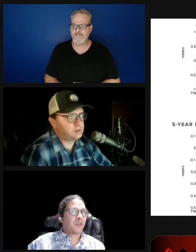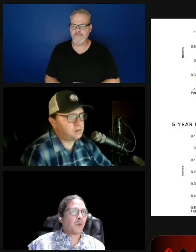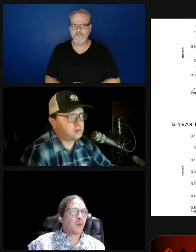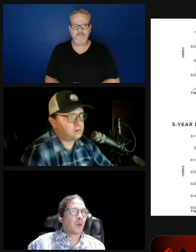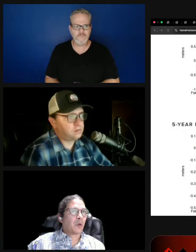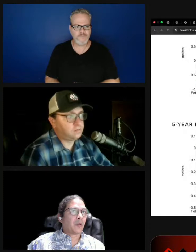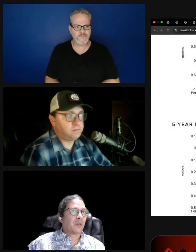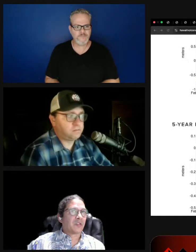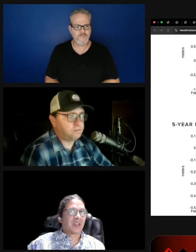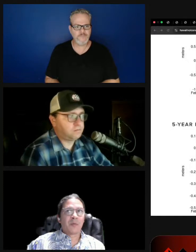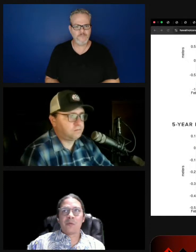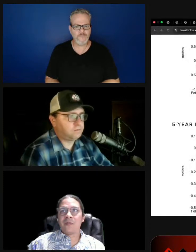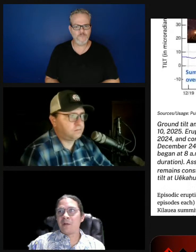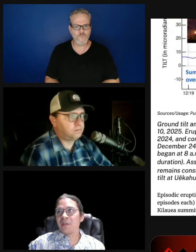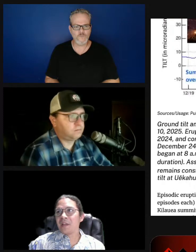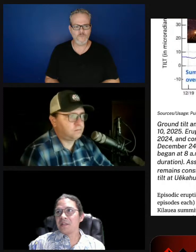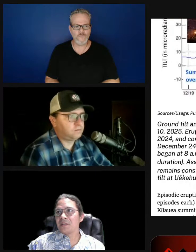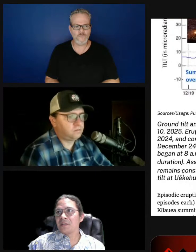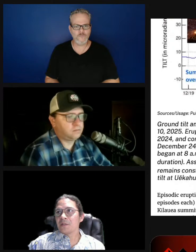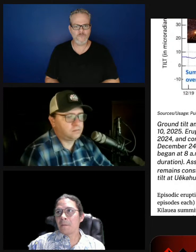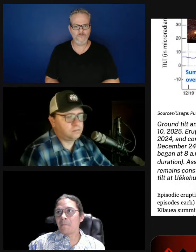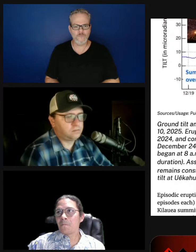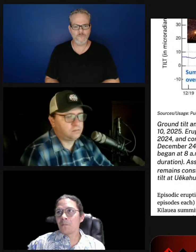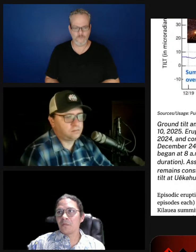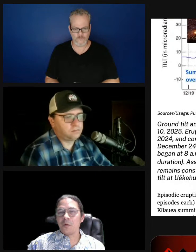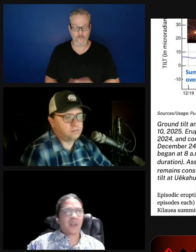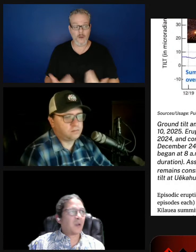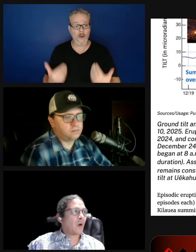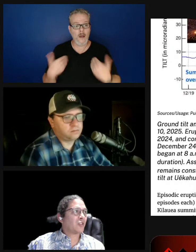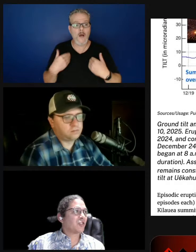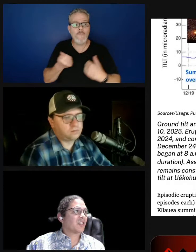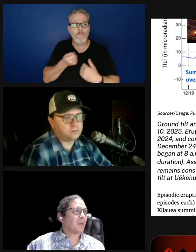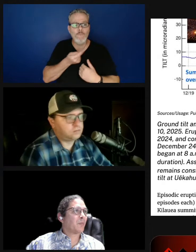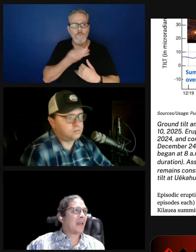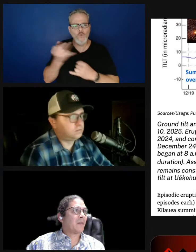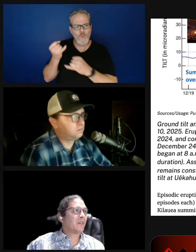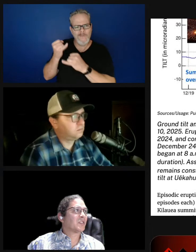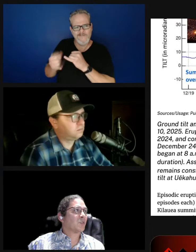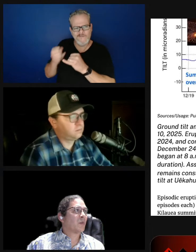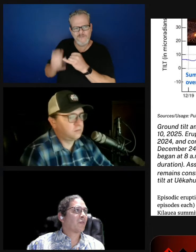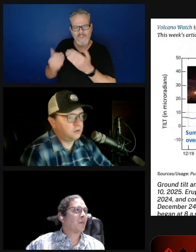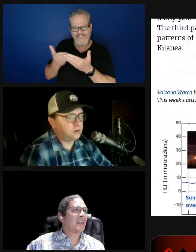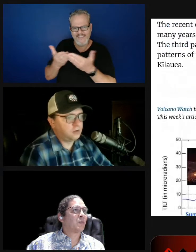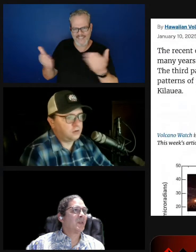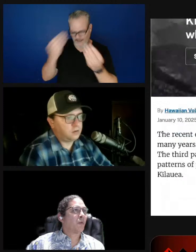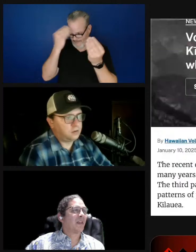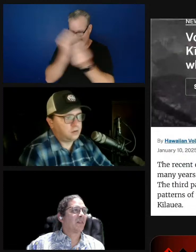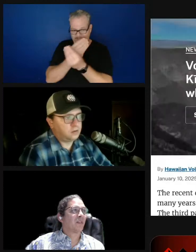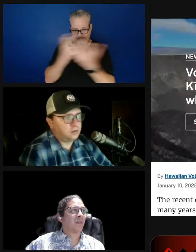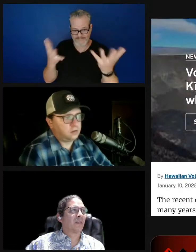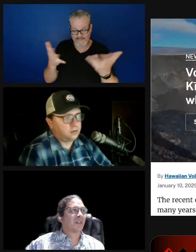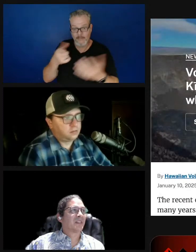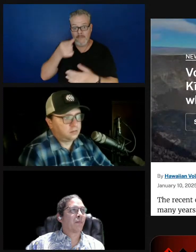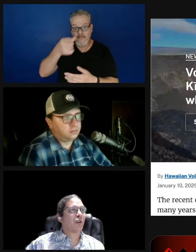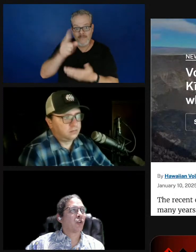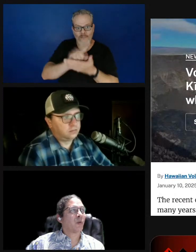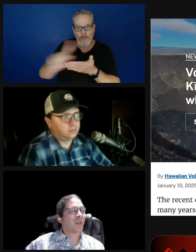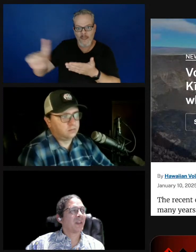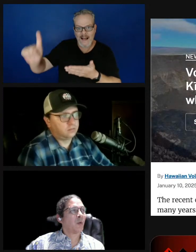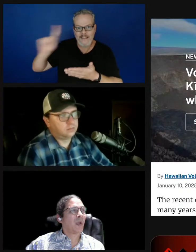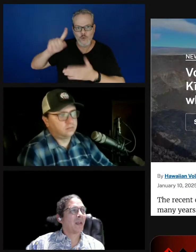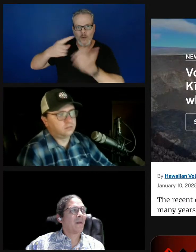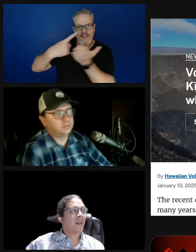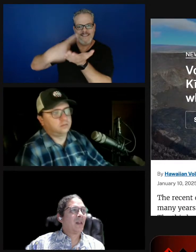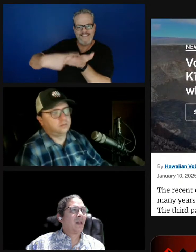All right, so there's a couple final things. Volcano Watch has been put out. This is the one from last week where they discuss a pressure